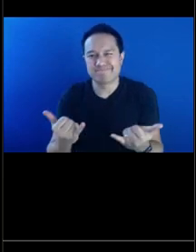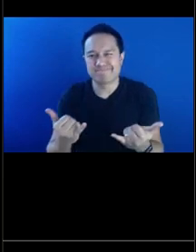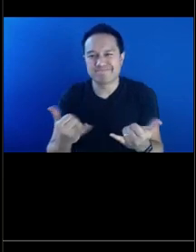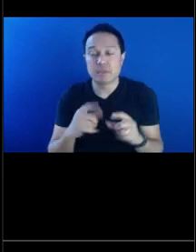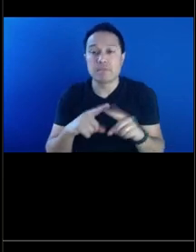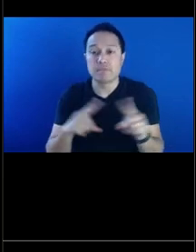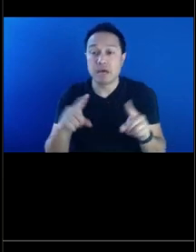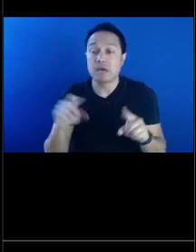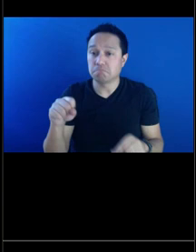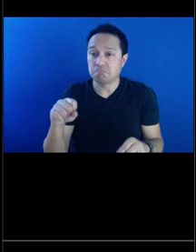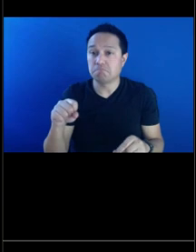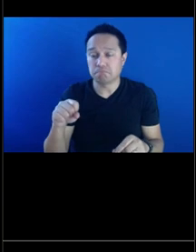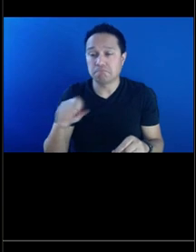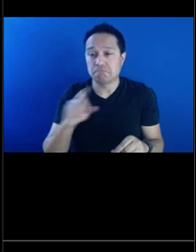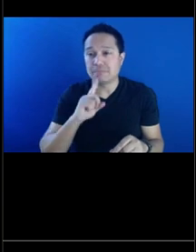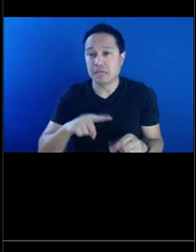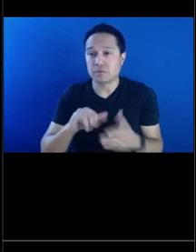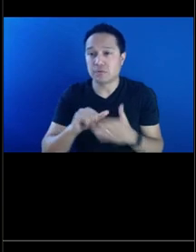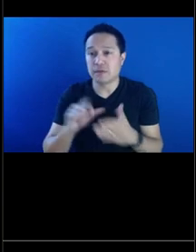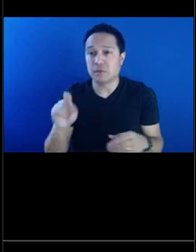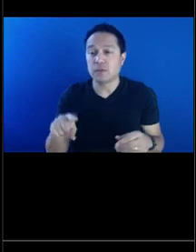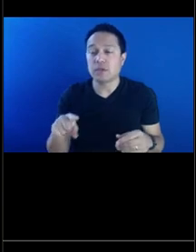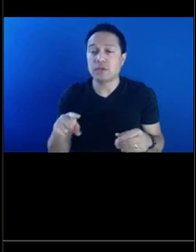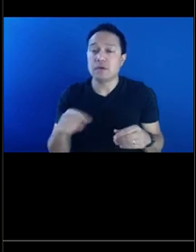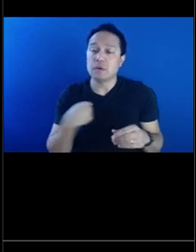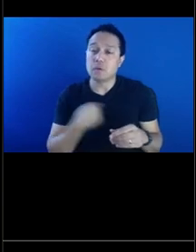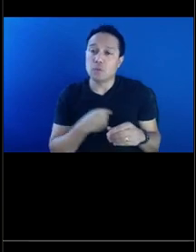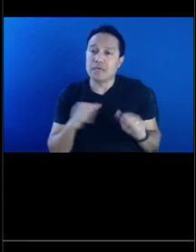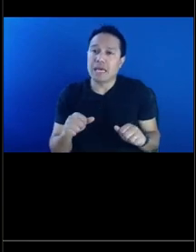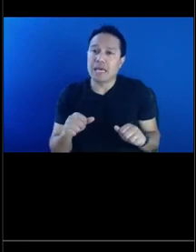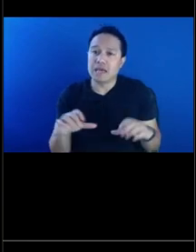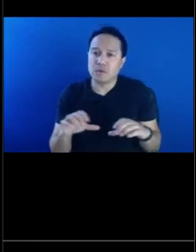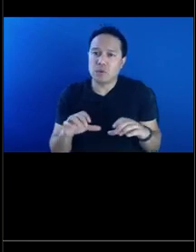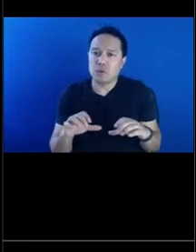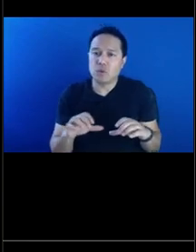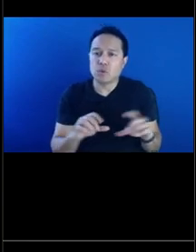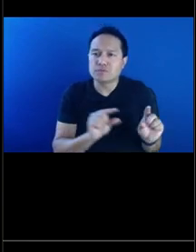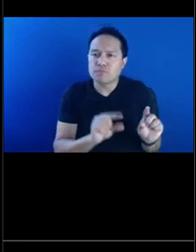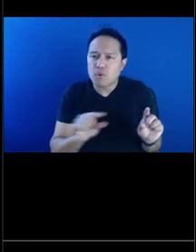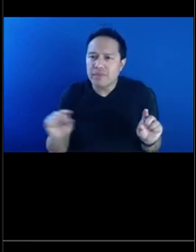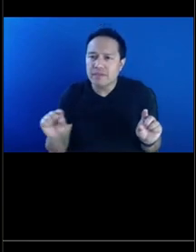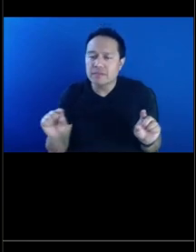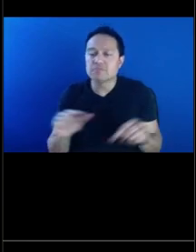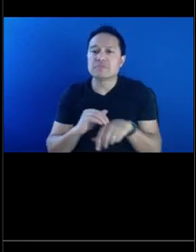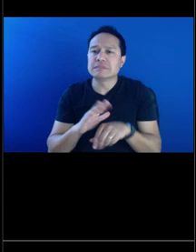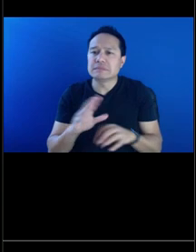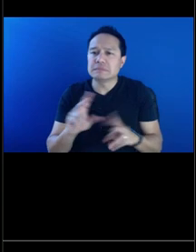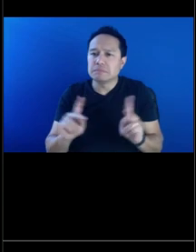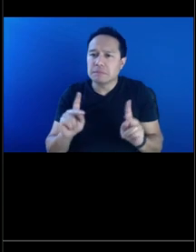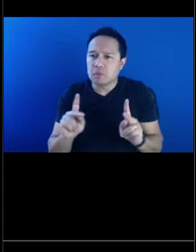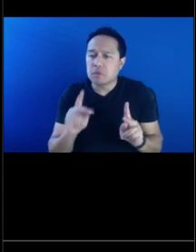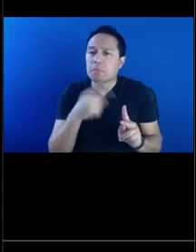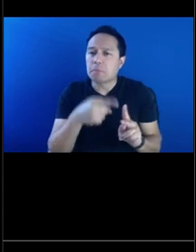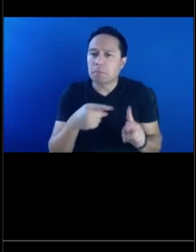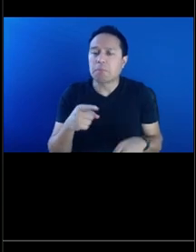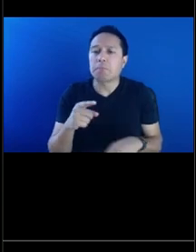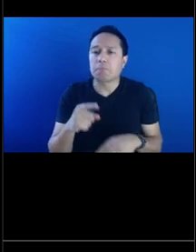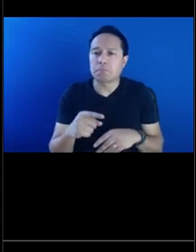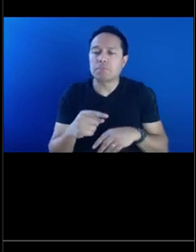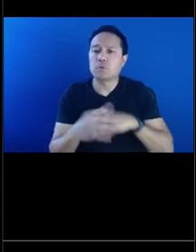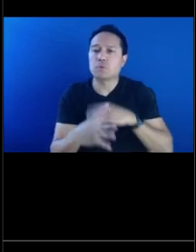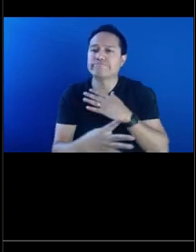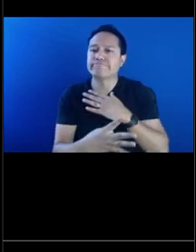are actually able to do small things like send a couple people out to put flipper tags on the monk seals here on the